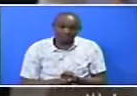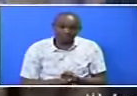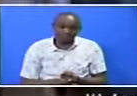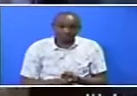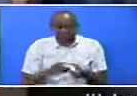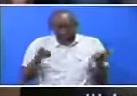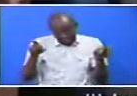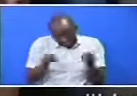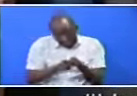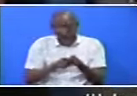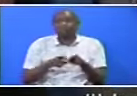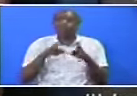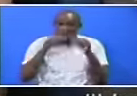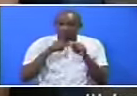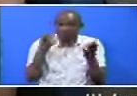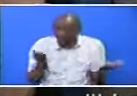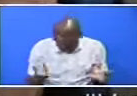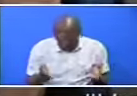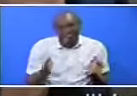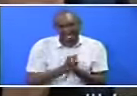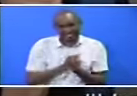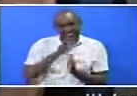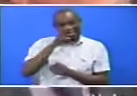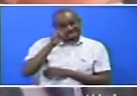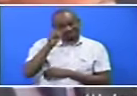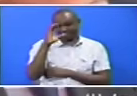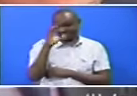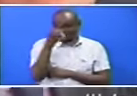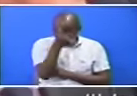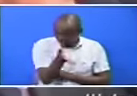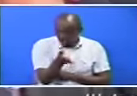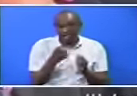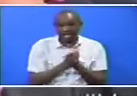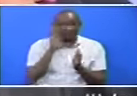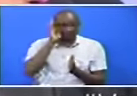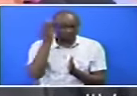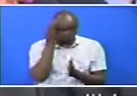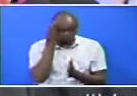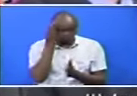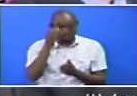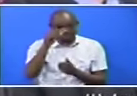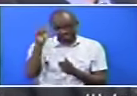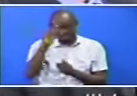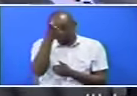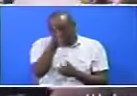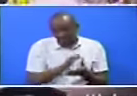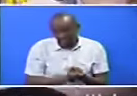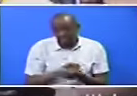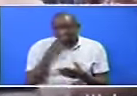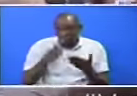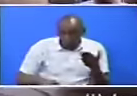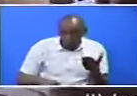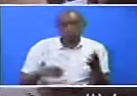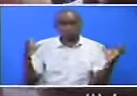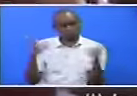The same tune would be sung at the Maendeleo Chap Chap National Delegates Convention in Nairobi that saw a